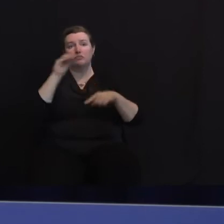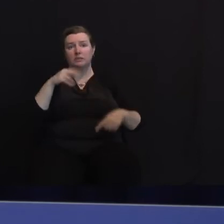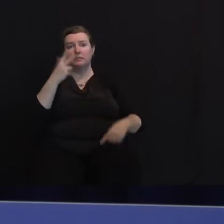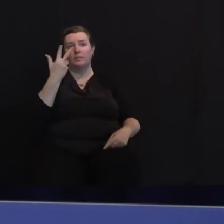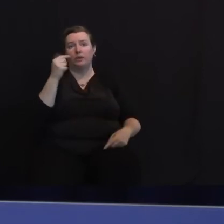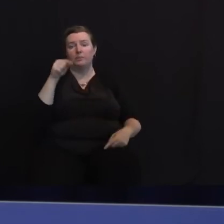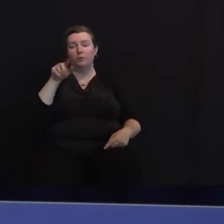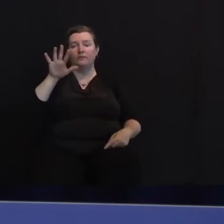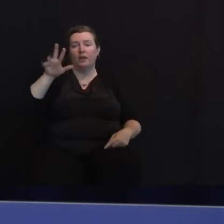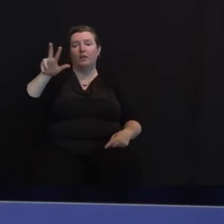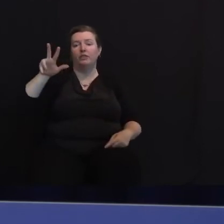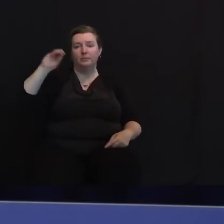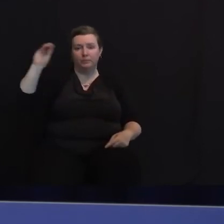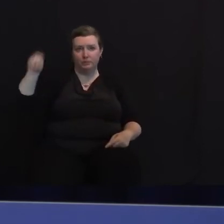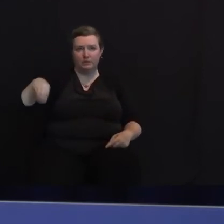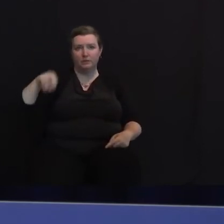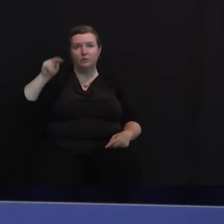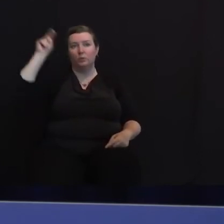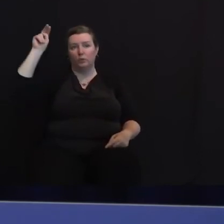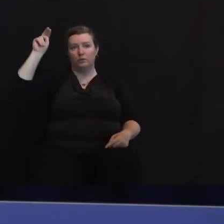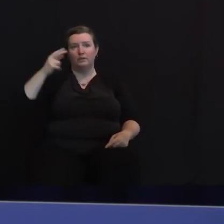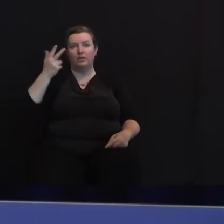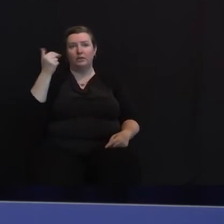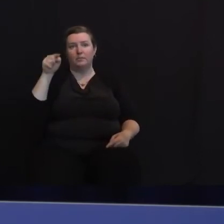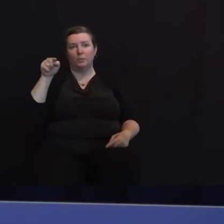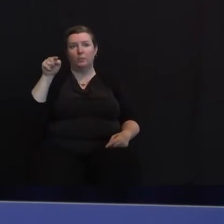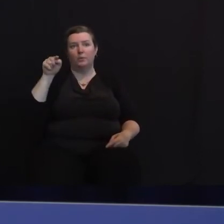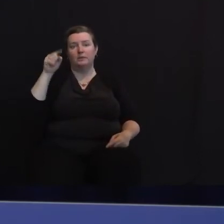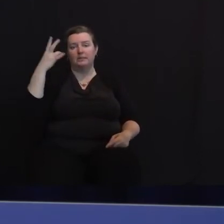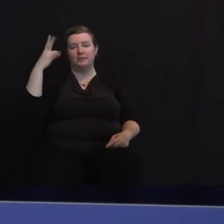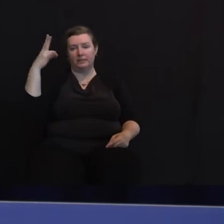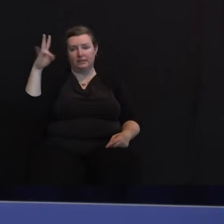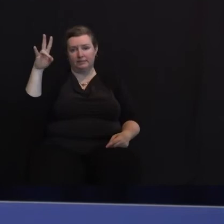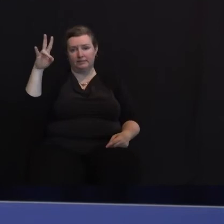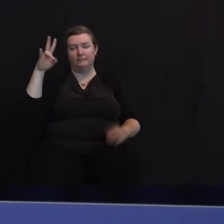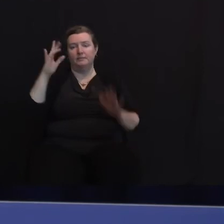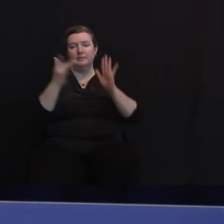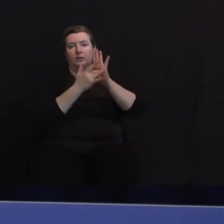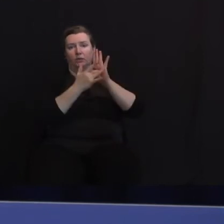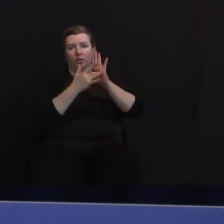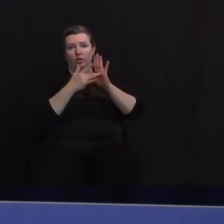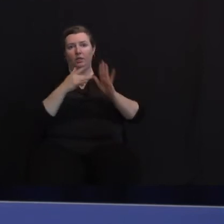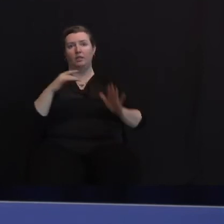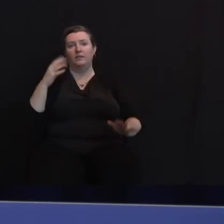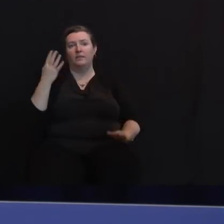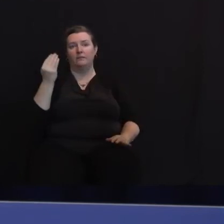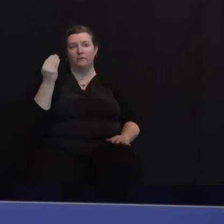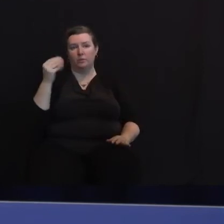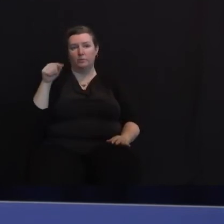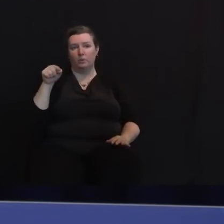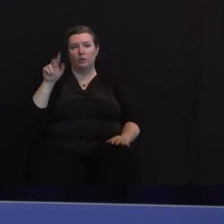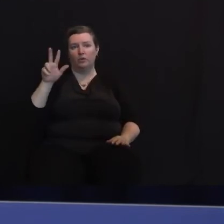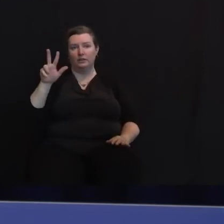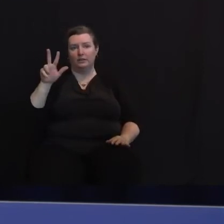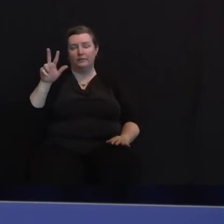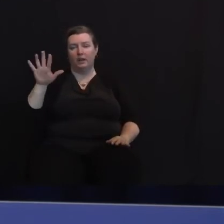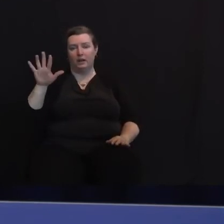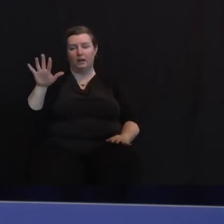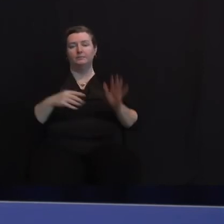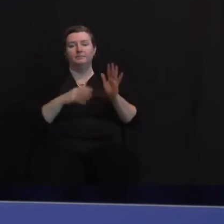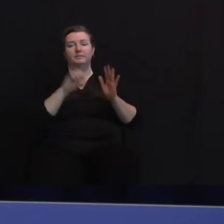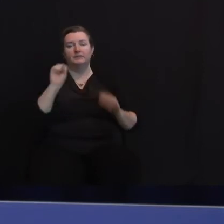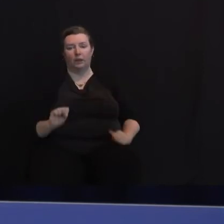13.53. The northern part of the state, 13.17, central part of the state, 14.35, and the